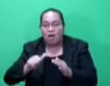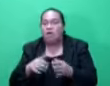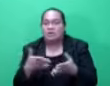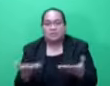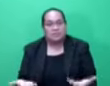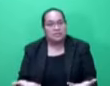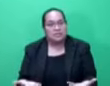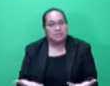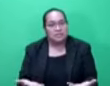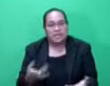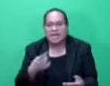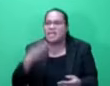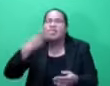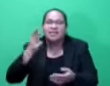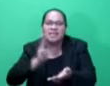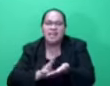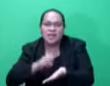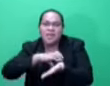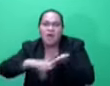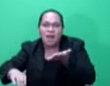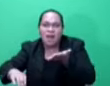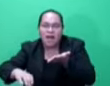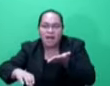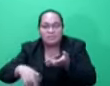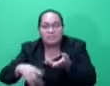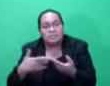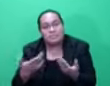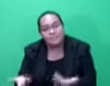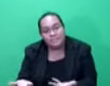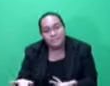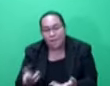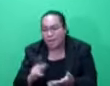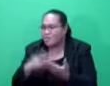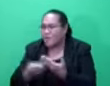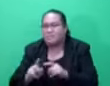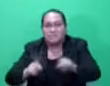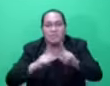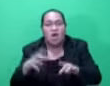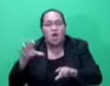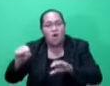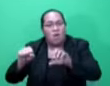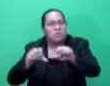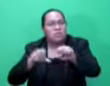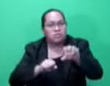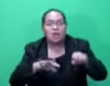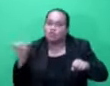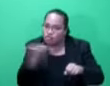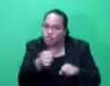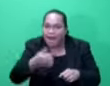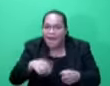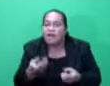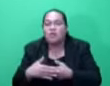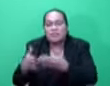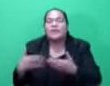It's a $30 million mall. There are other projects, Honorable Speaker, that must be made to happen. And